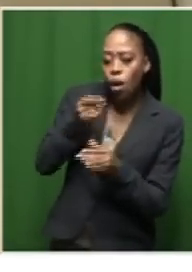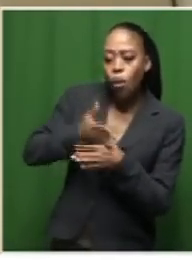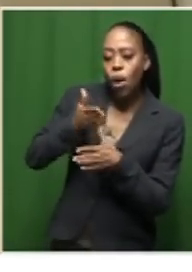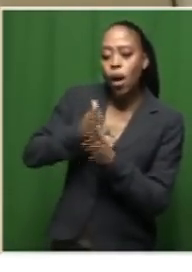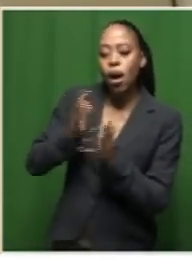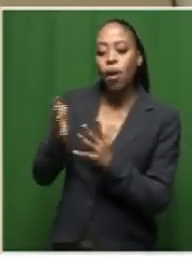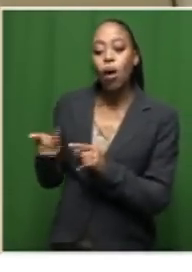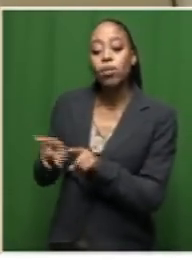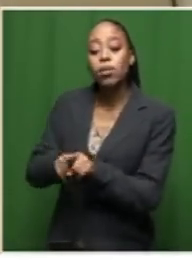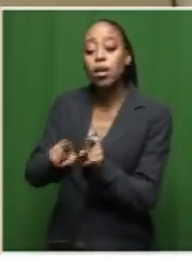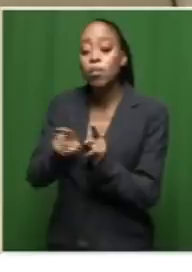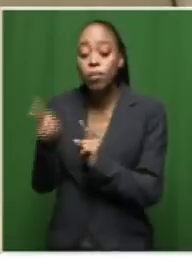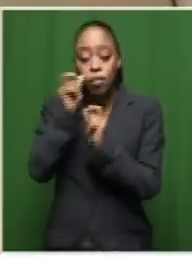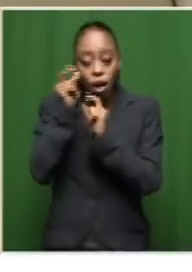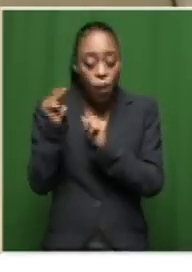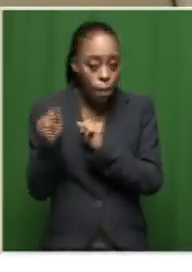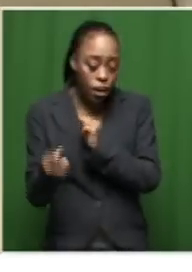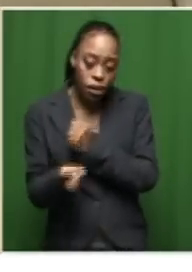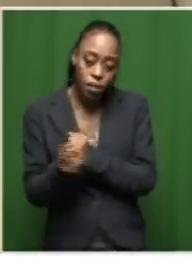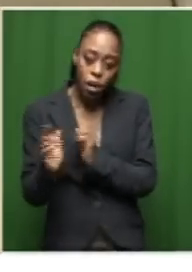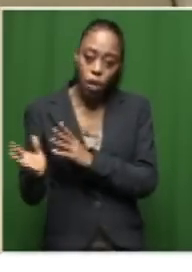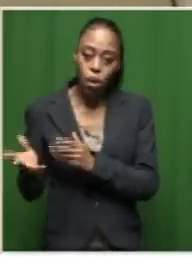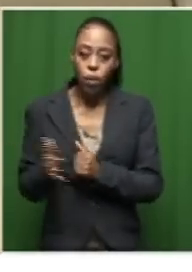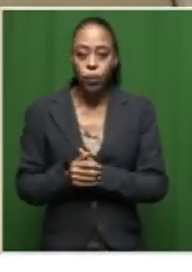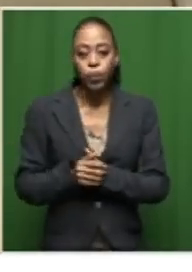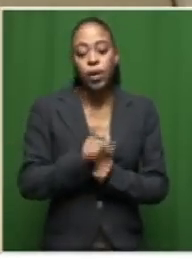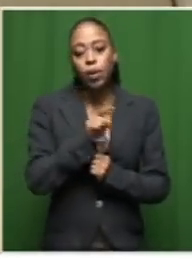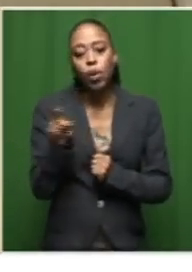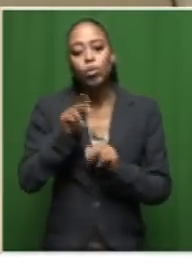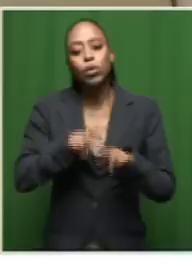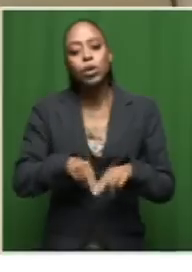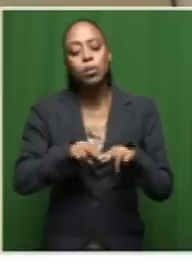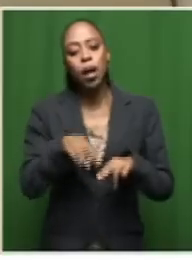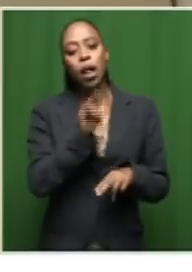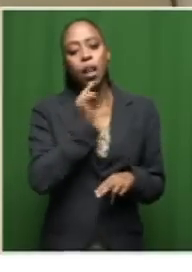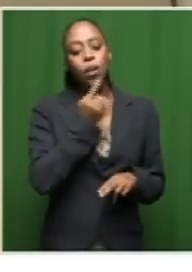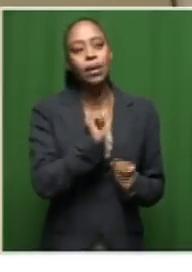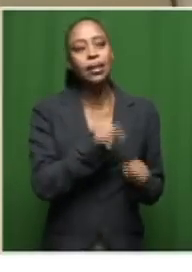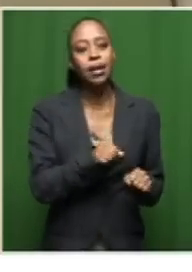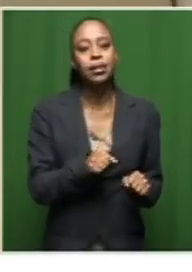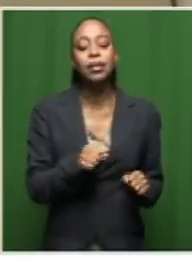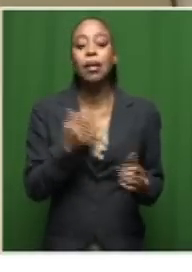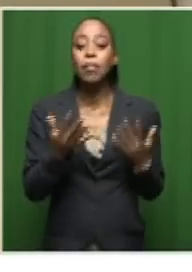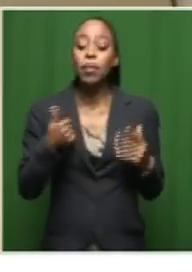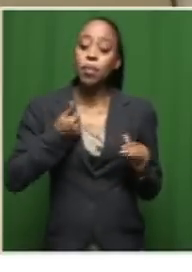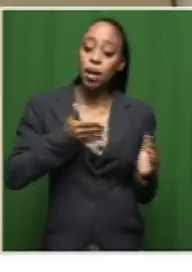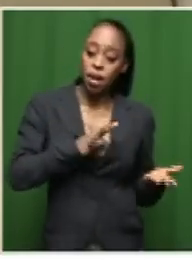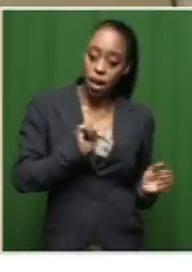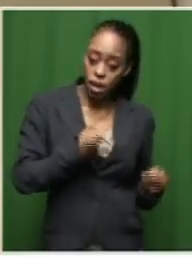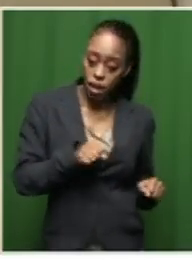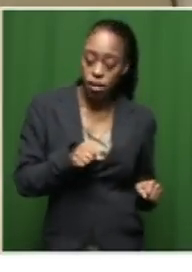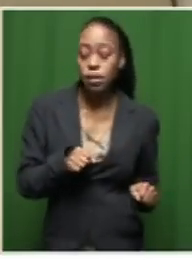certain knowledge to their beneficiaries and to those that depend on them to say, listen, in case I pass